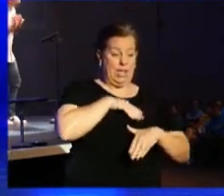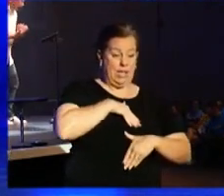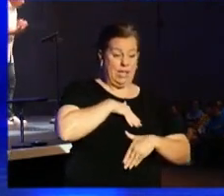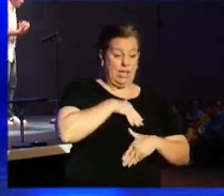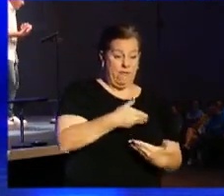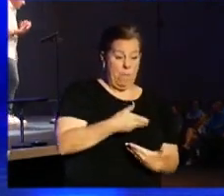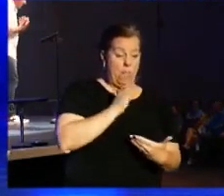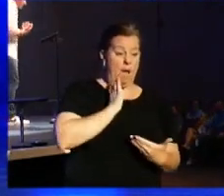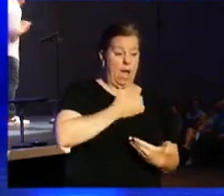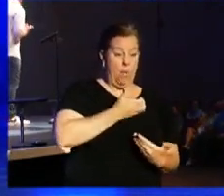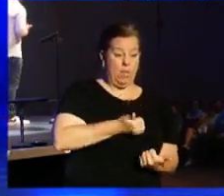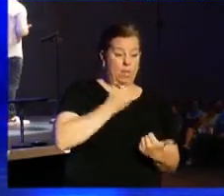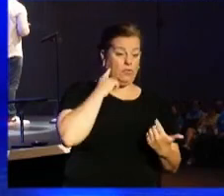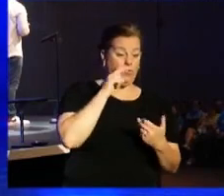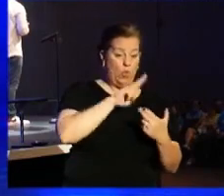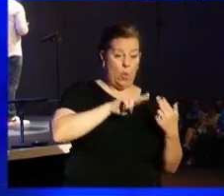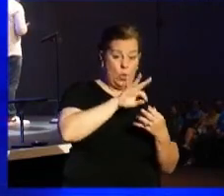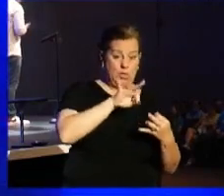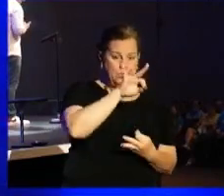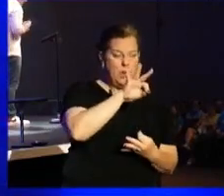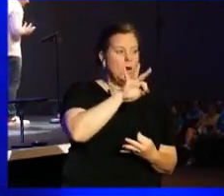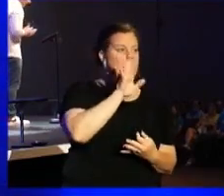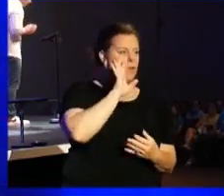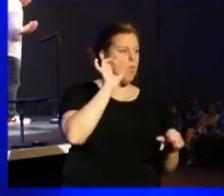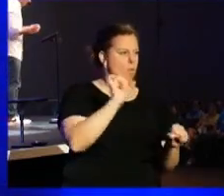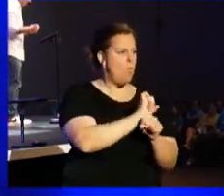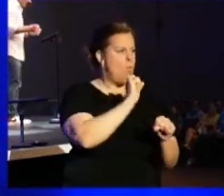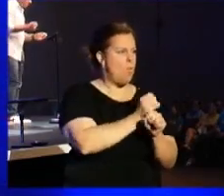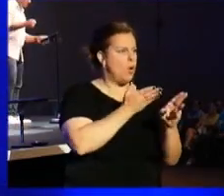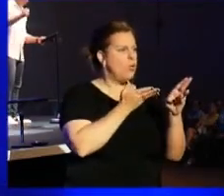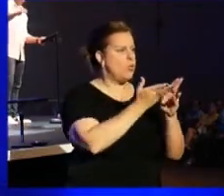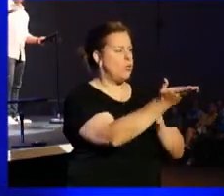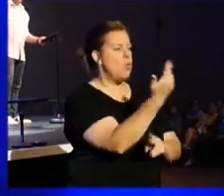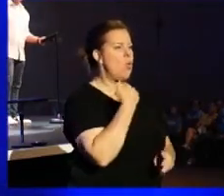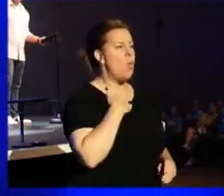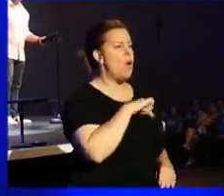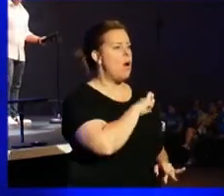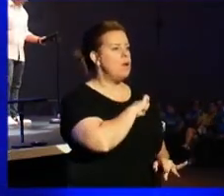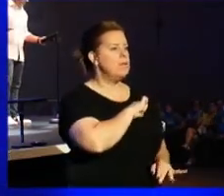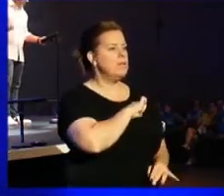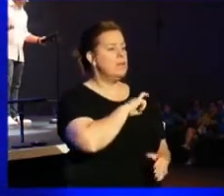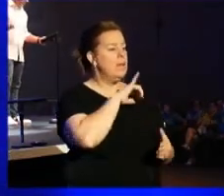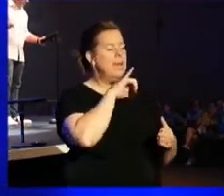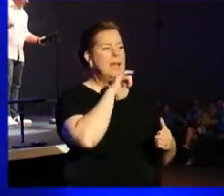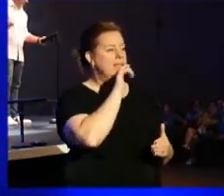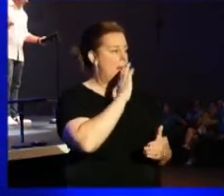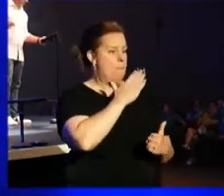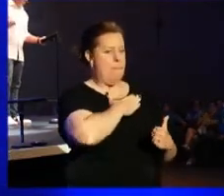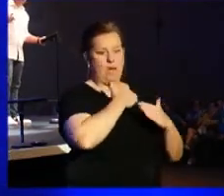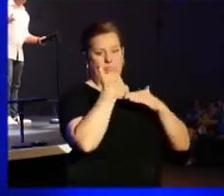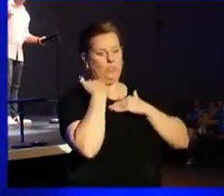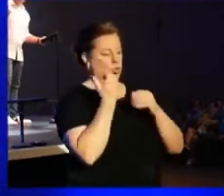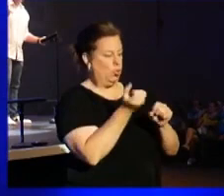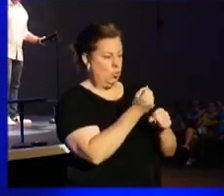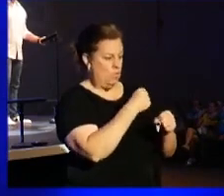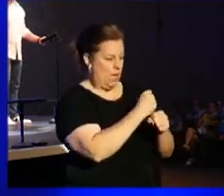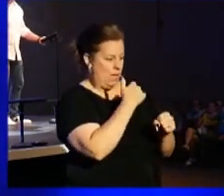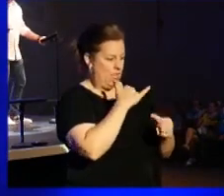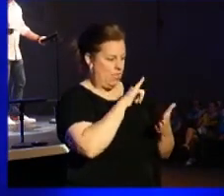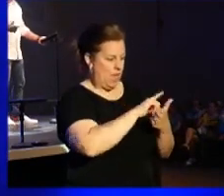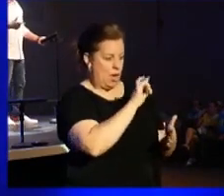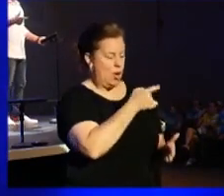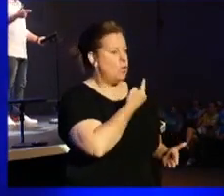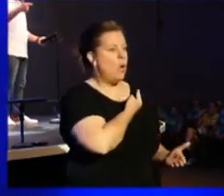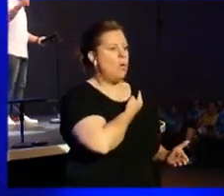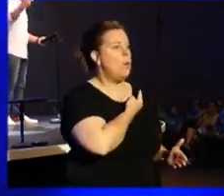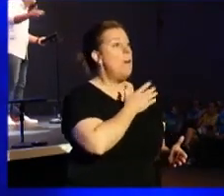does in us and through us. It's not our job to produce this kind of fruit in our lives. It's our jobs to love